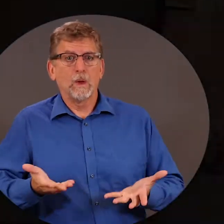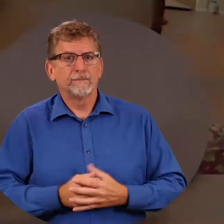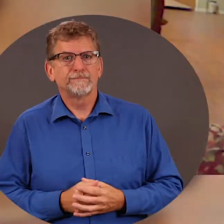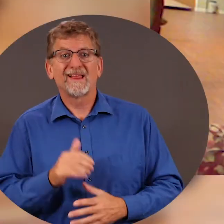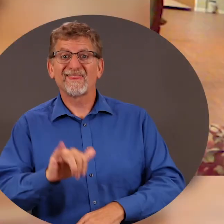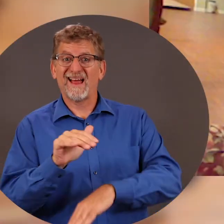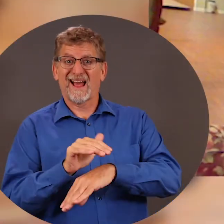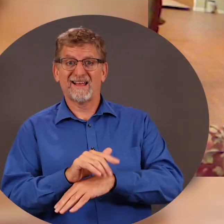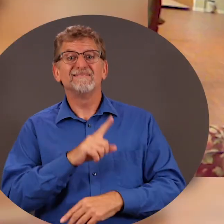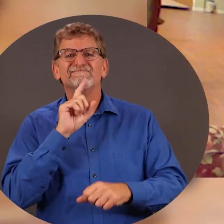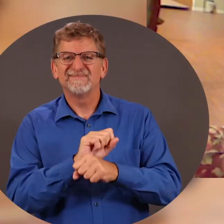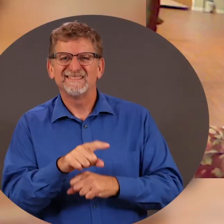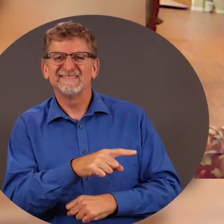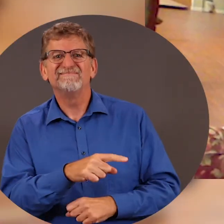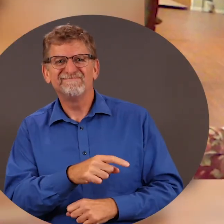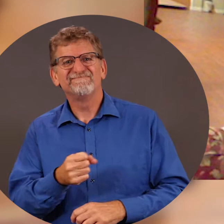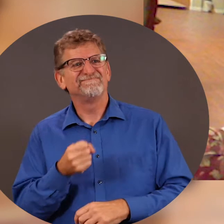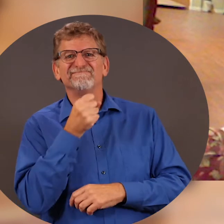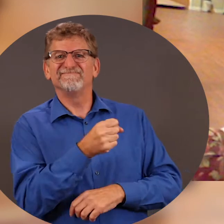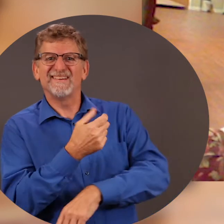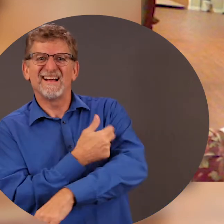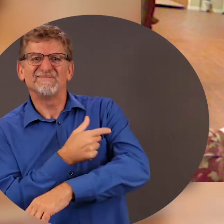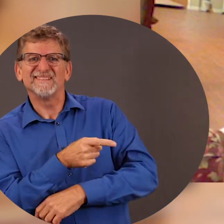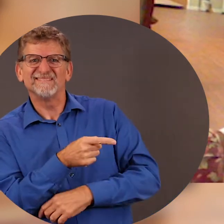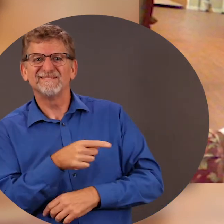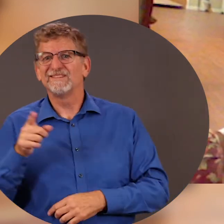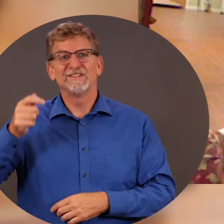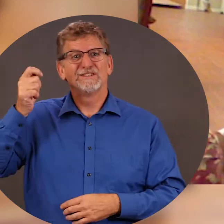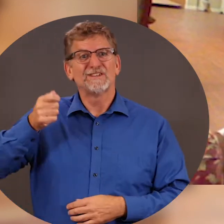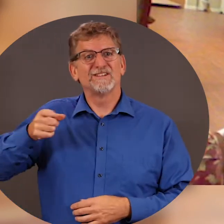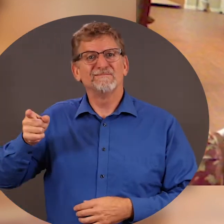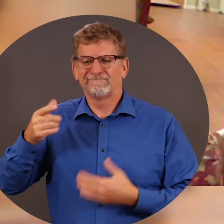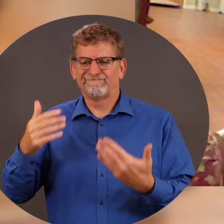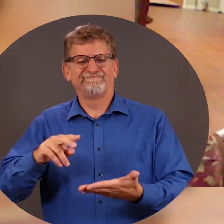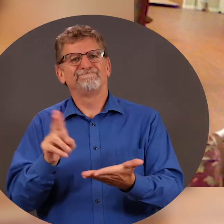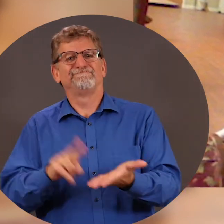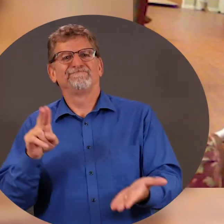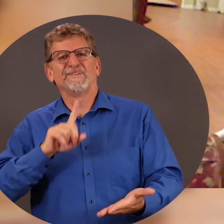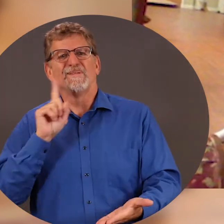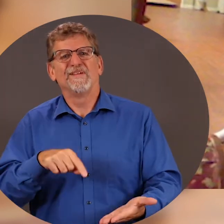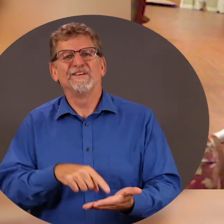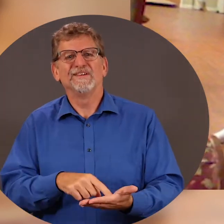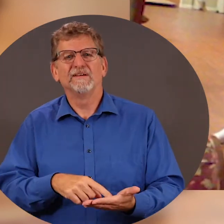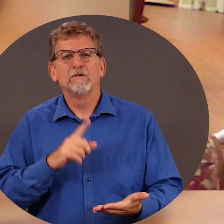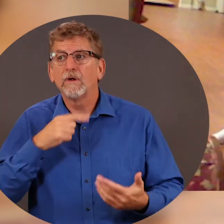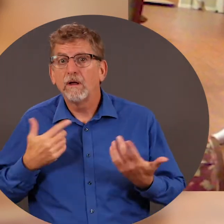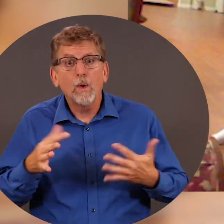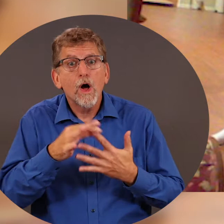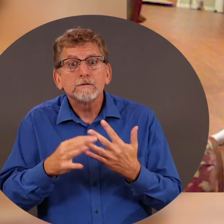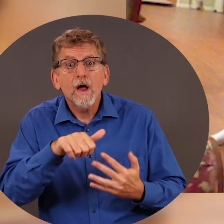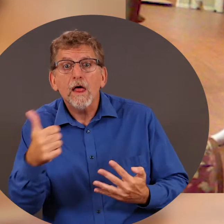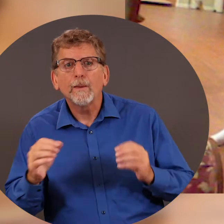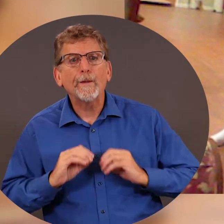alternative. At age 20, Jamie found herself the youngest resident of a senior nursing facility. She lived there for over a